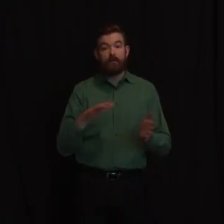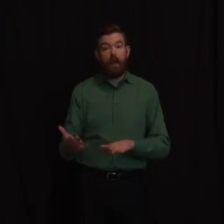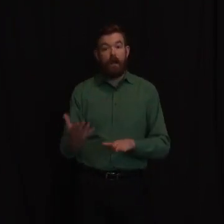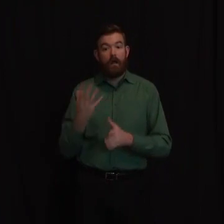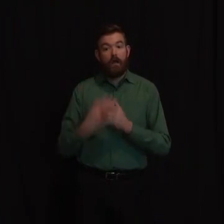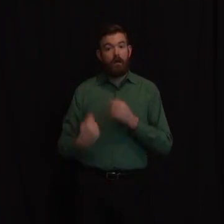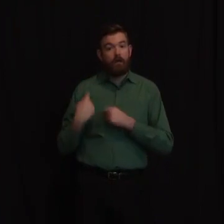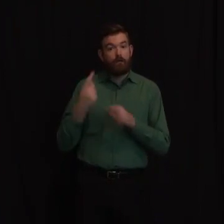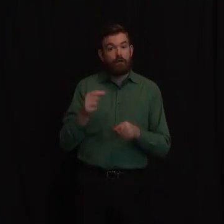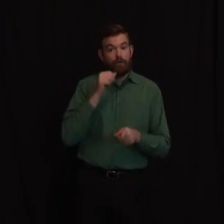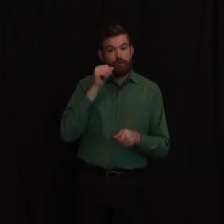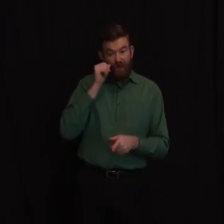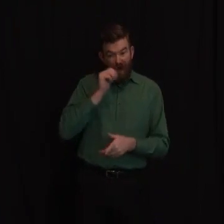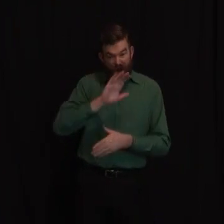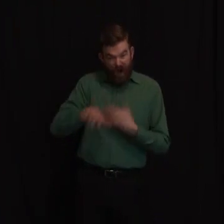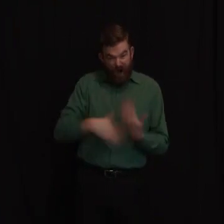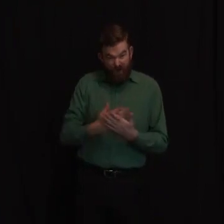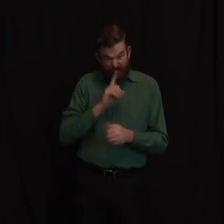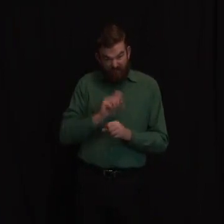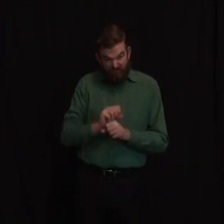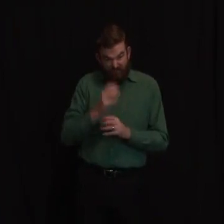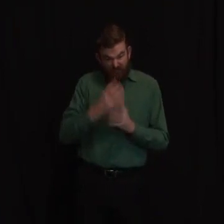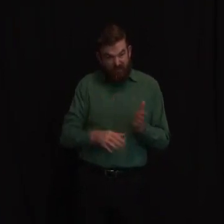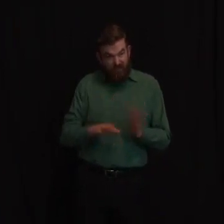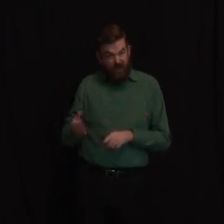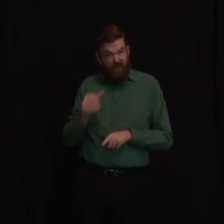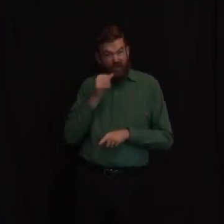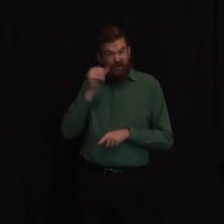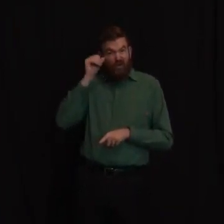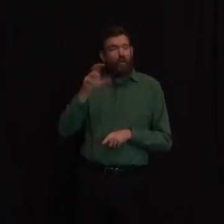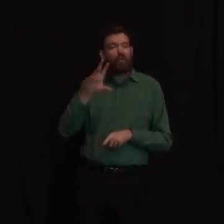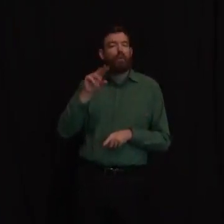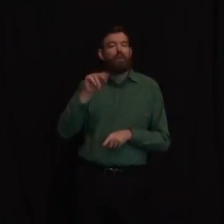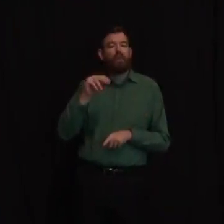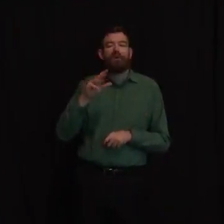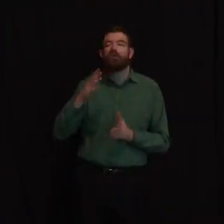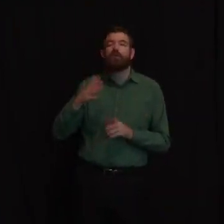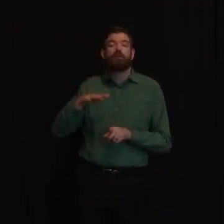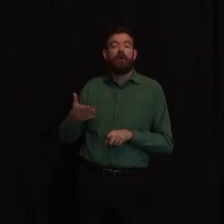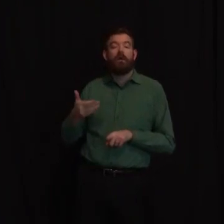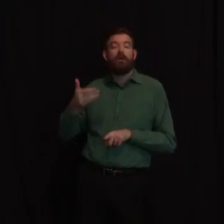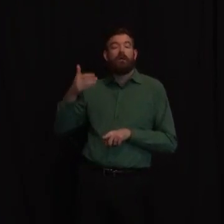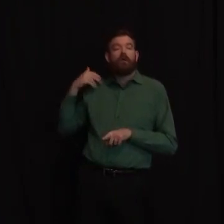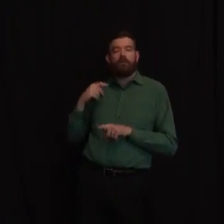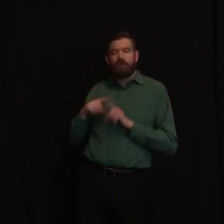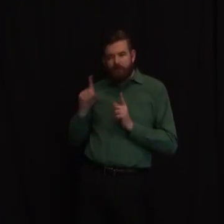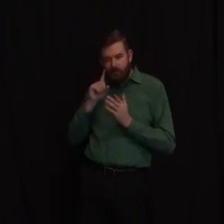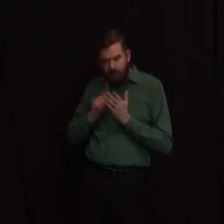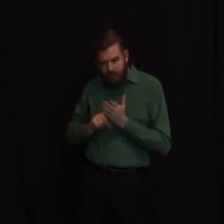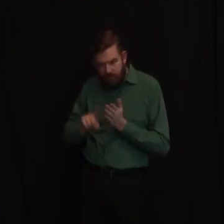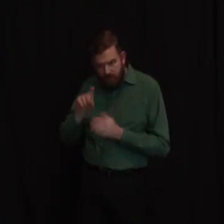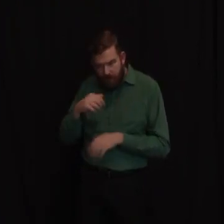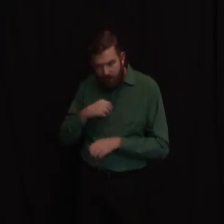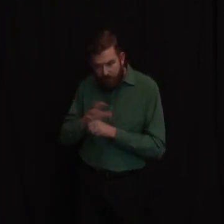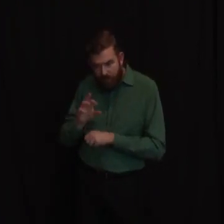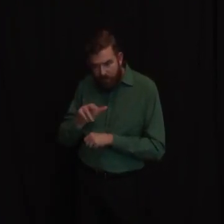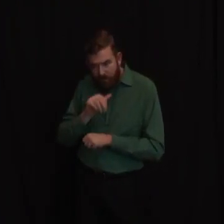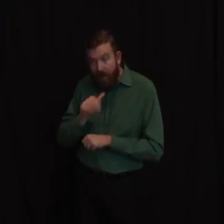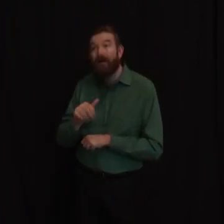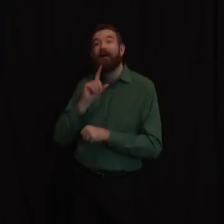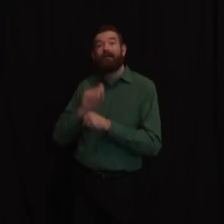We aim to count every death out there that we think is related to COVID at all. You talked about confirmed